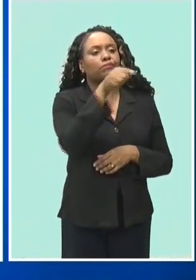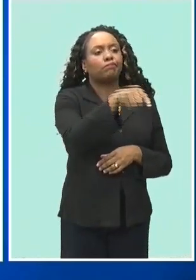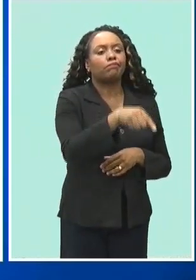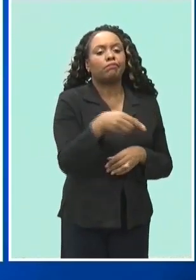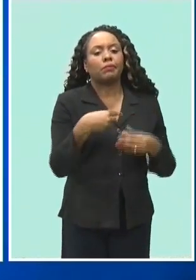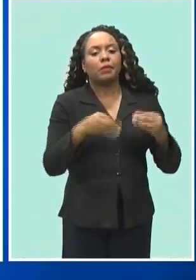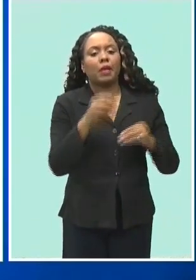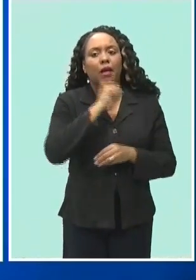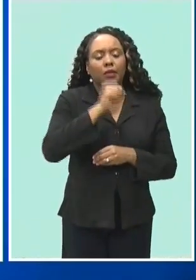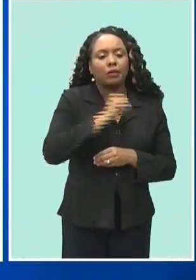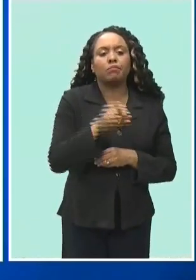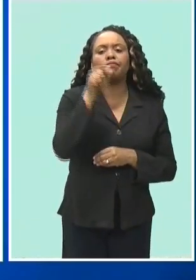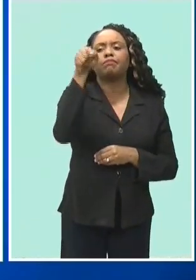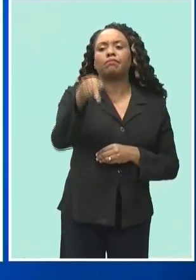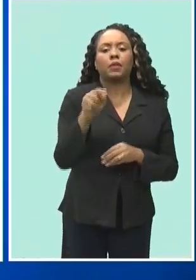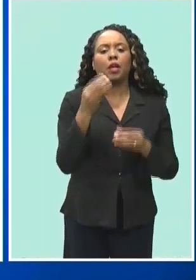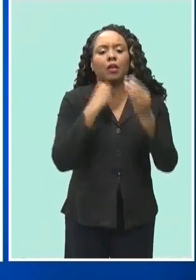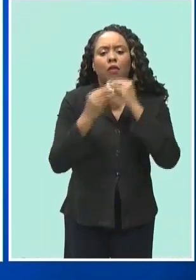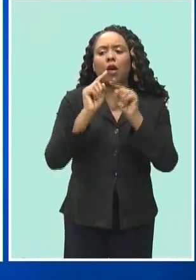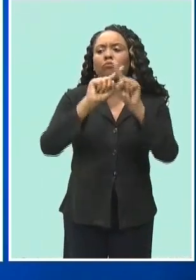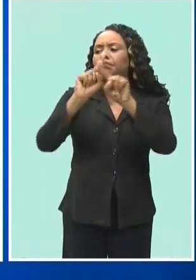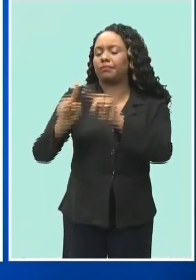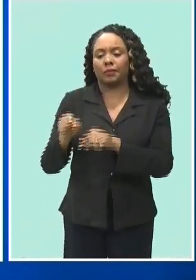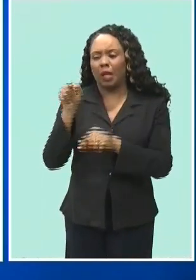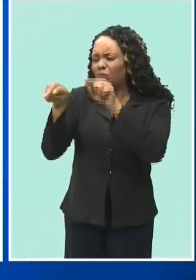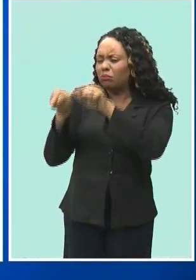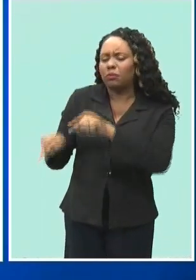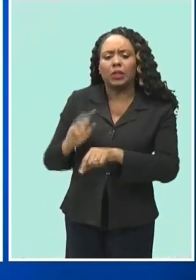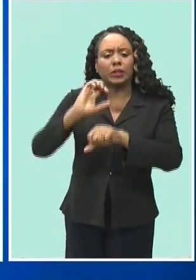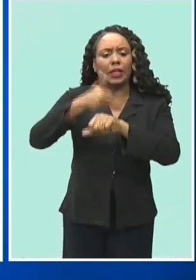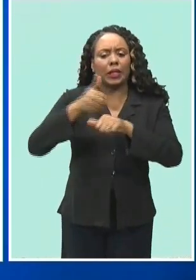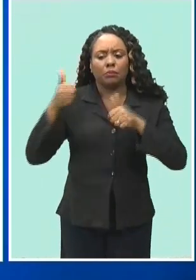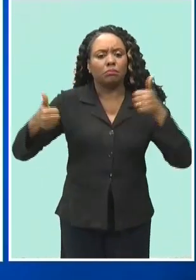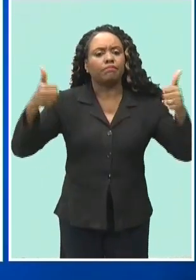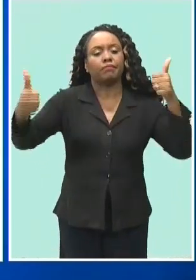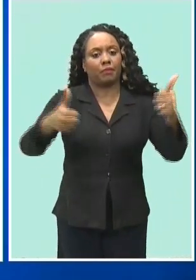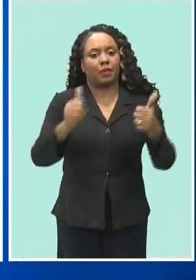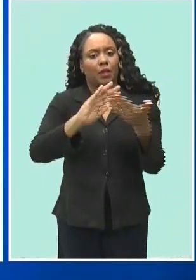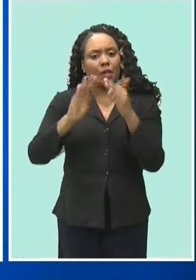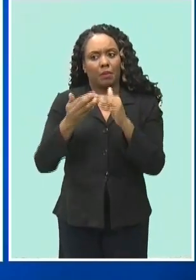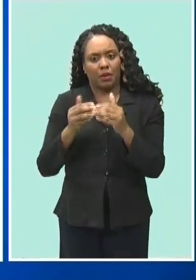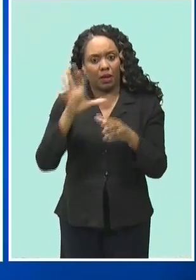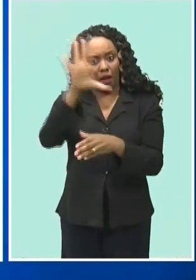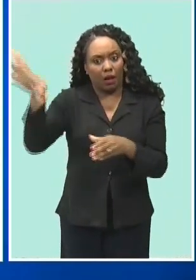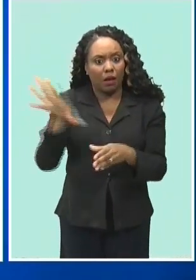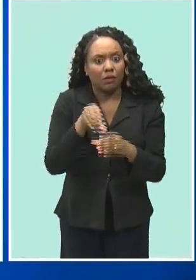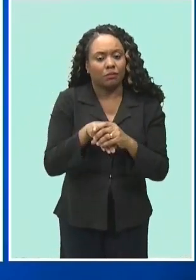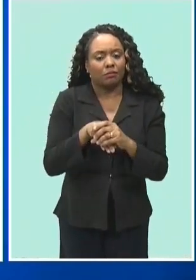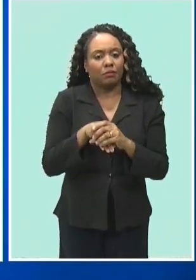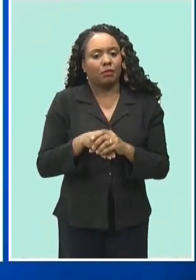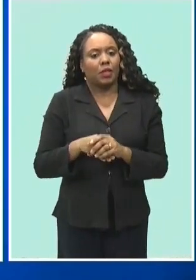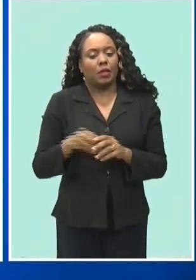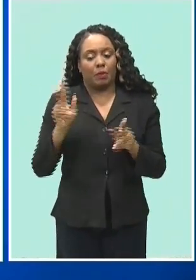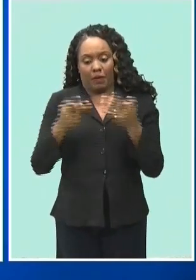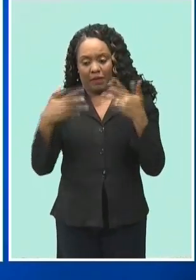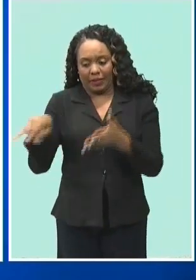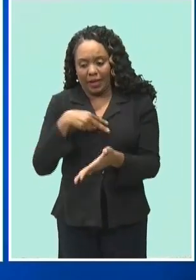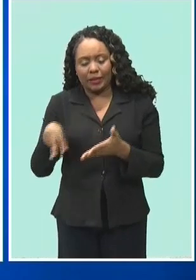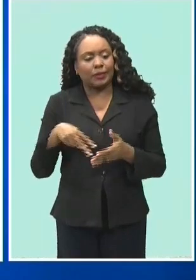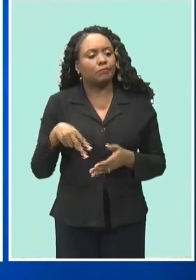does our food thing. They are a part of what happens in the community. The guests are able to walk around the road